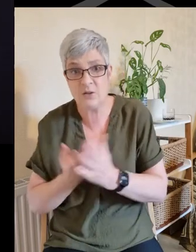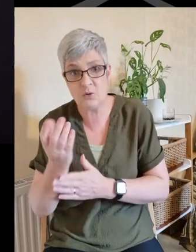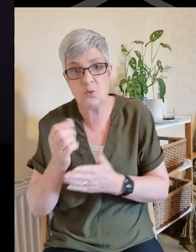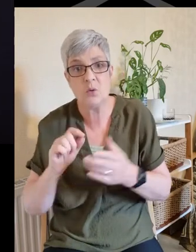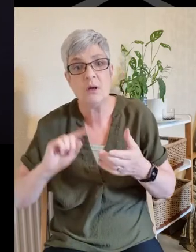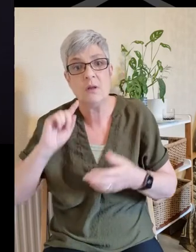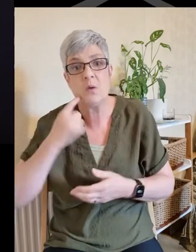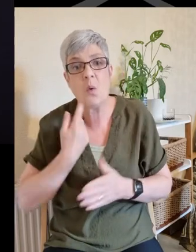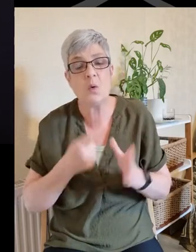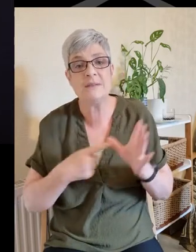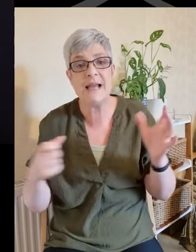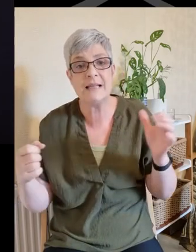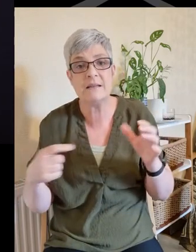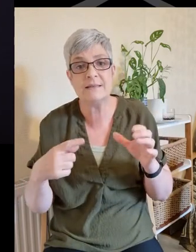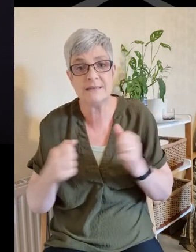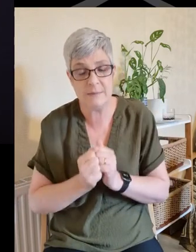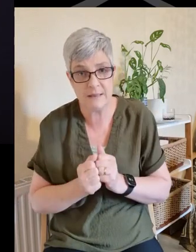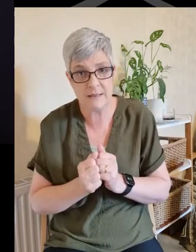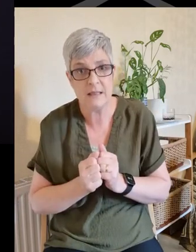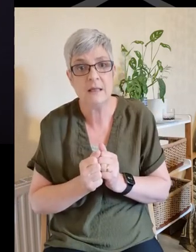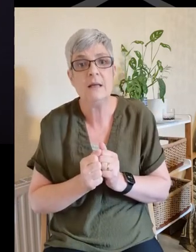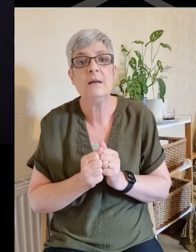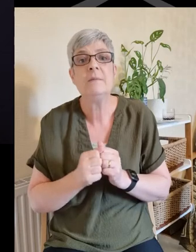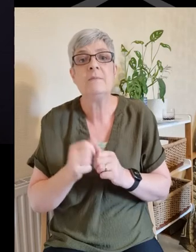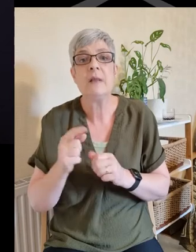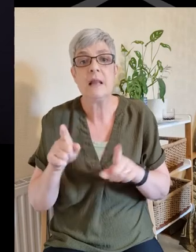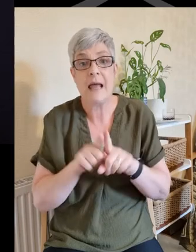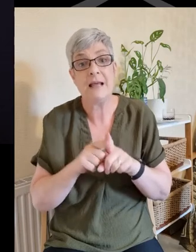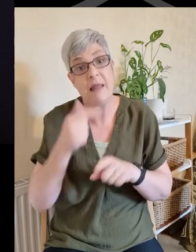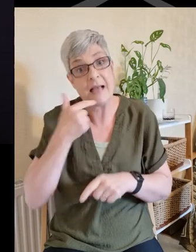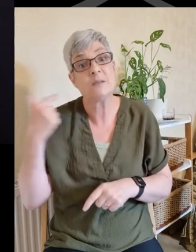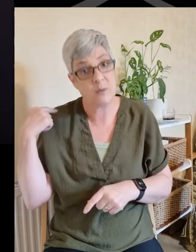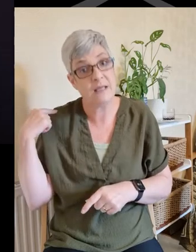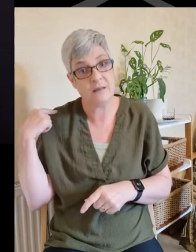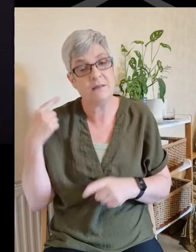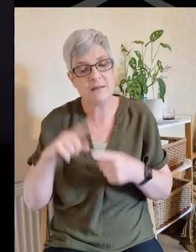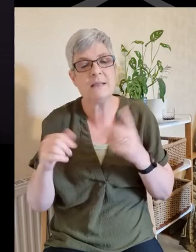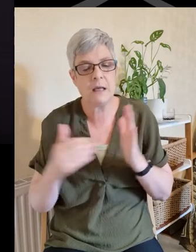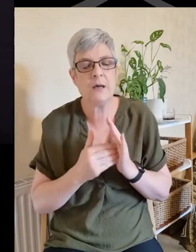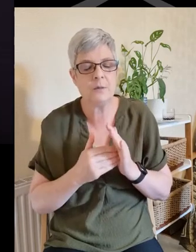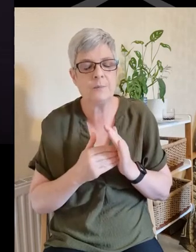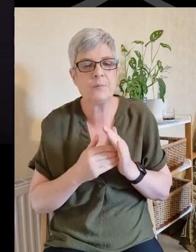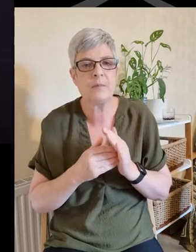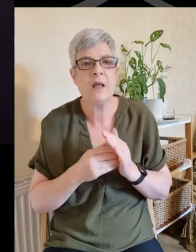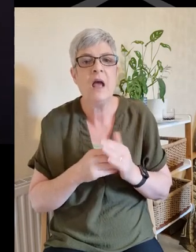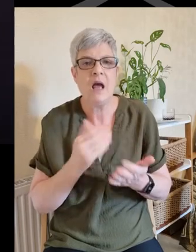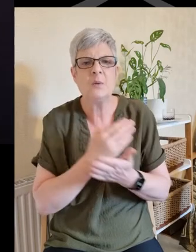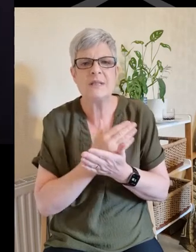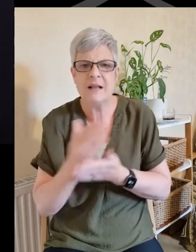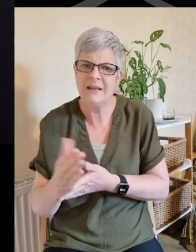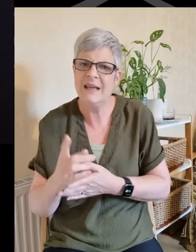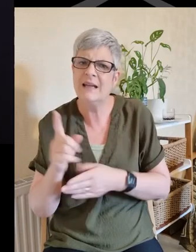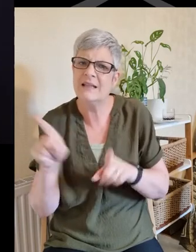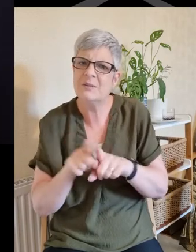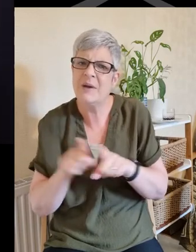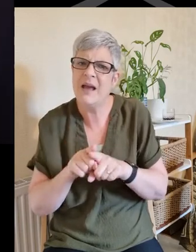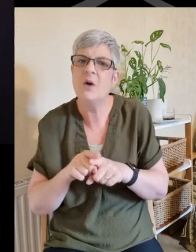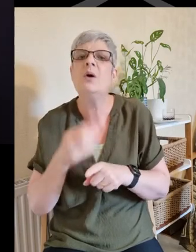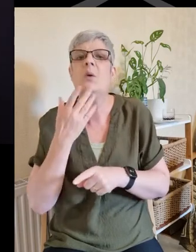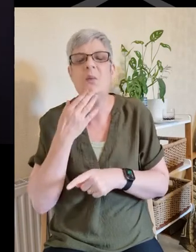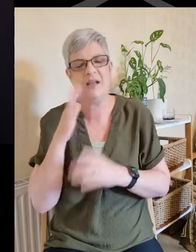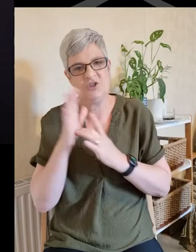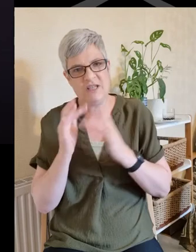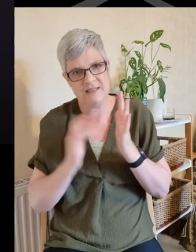in Ezekiel 16 that we looked at last week. And it was all spelt out even more clearly when the risen Jesus came to